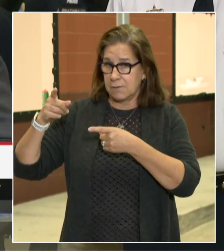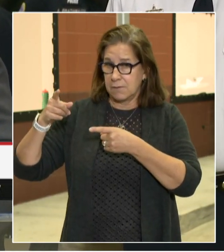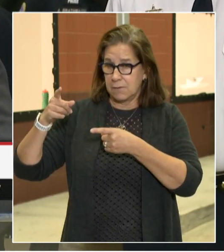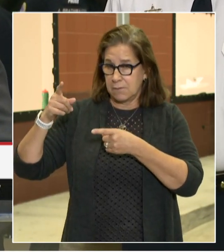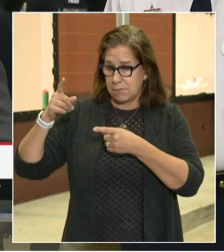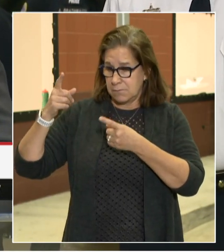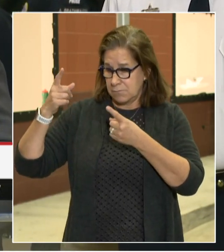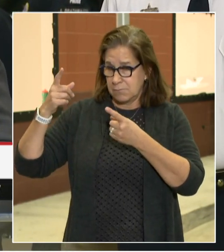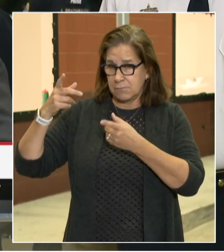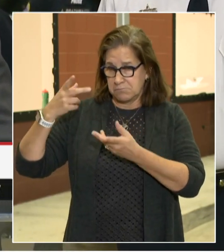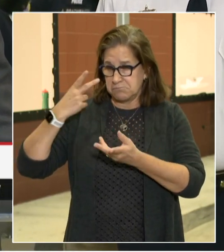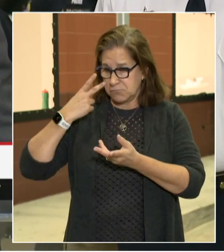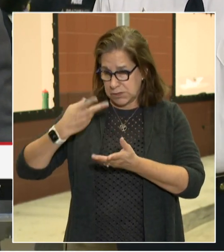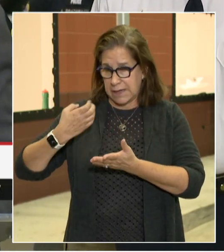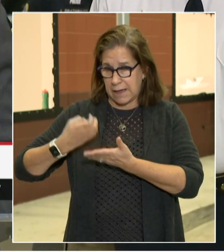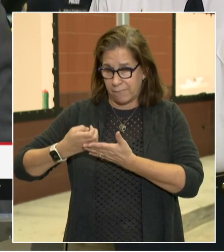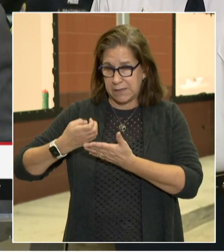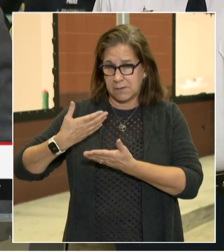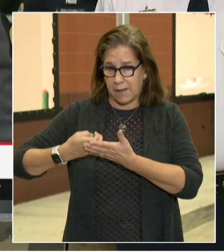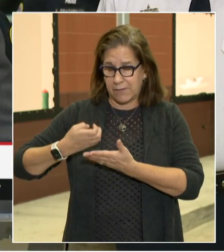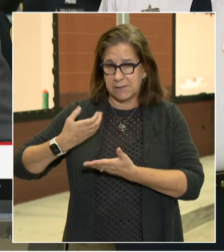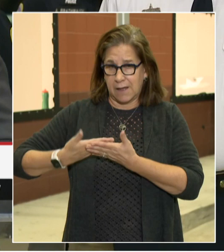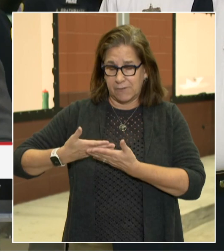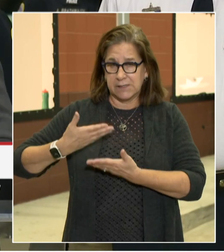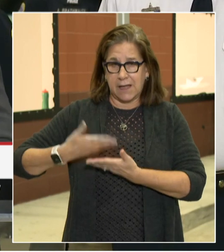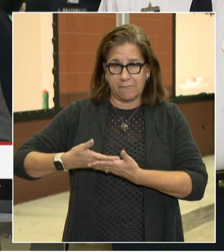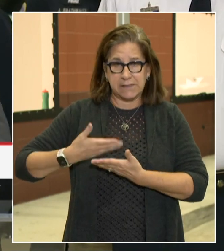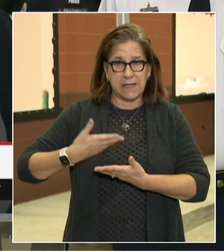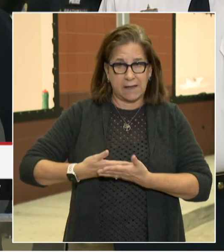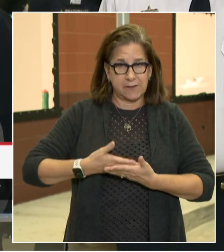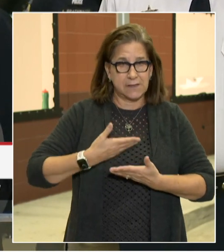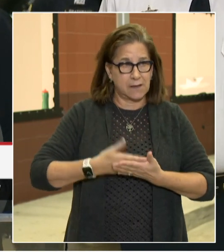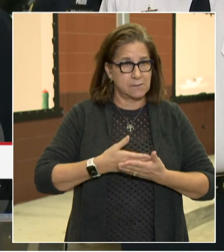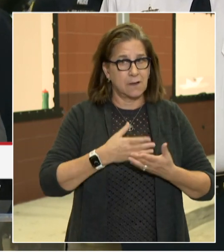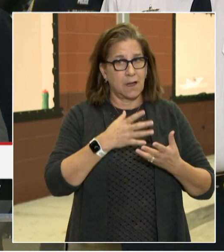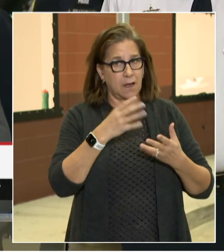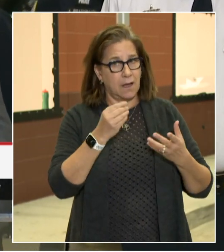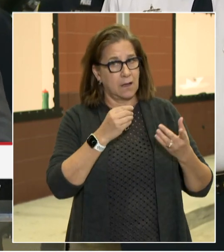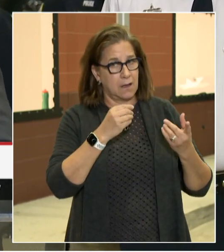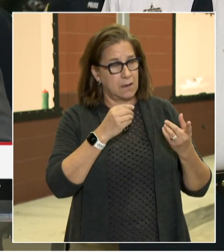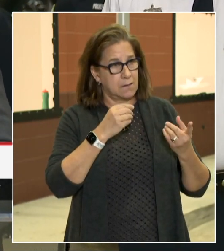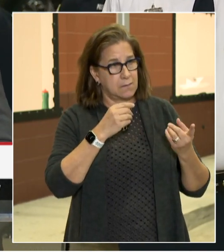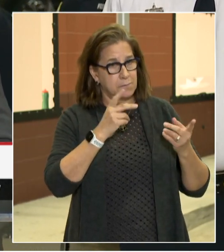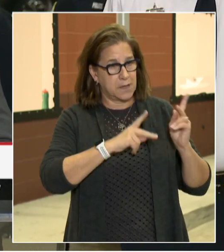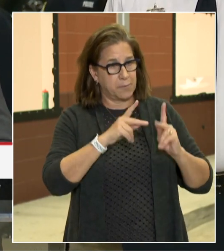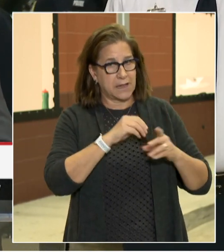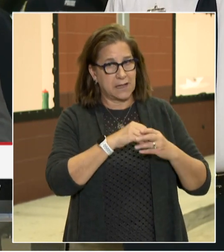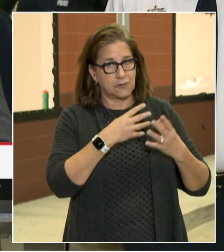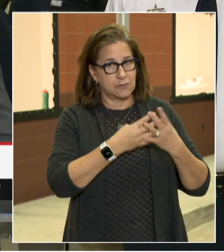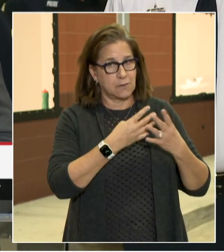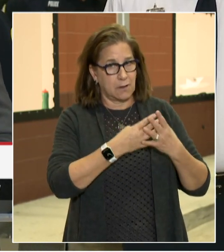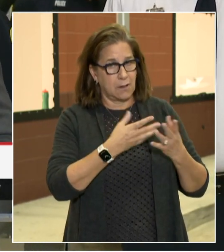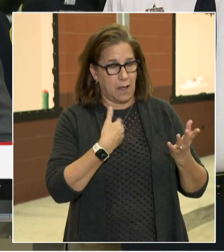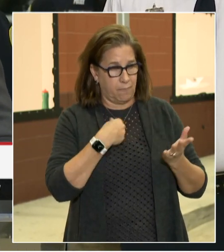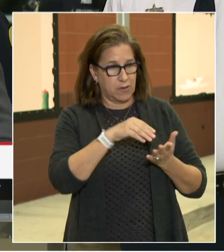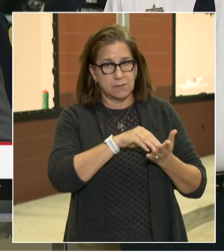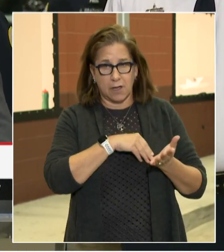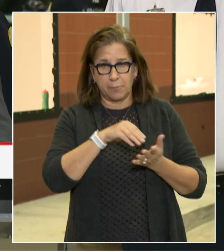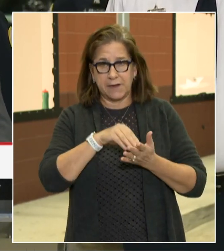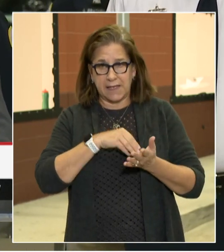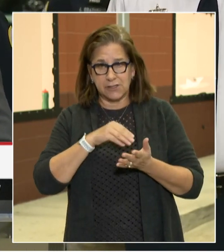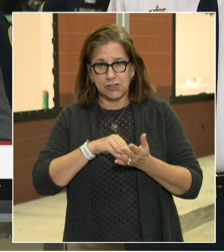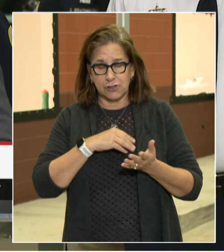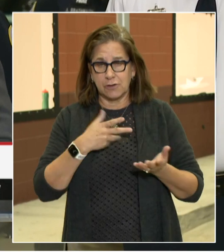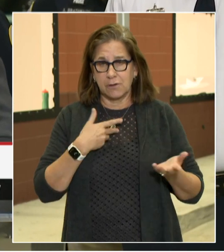asked for and all the actions that were needed by the Department of Corrections were provided. I think that we have been working with the Marshal's Office. As